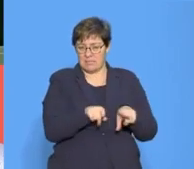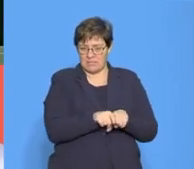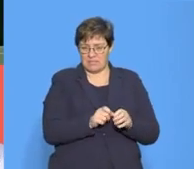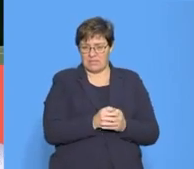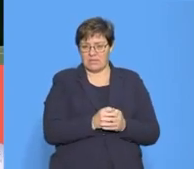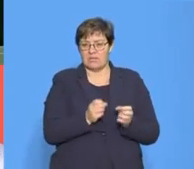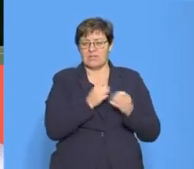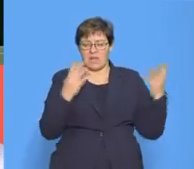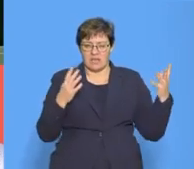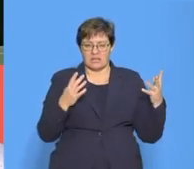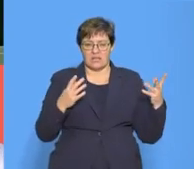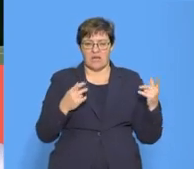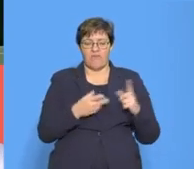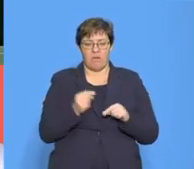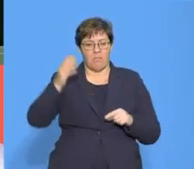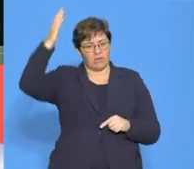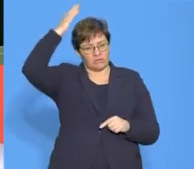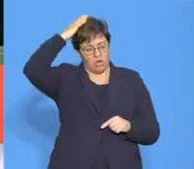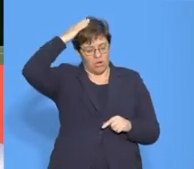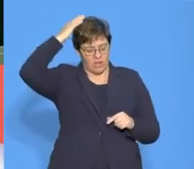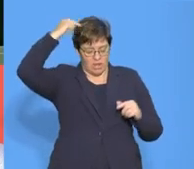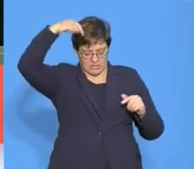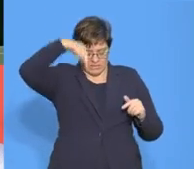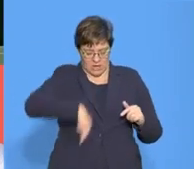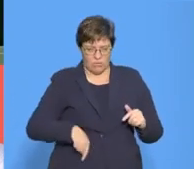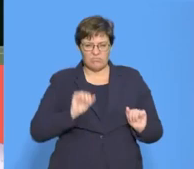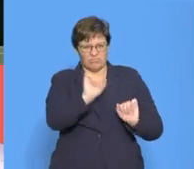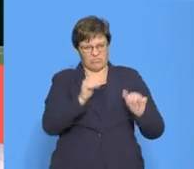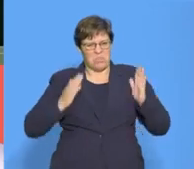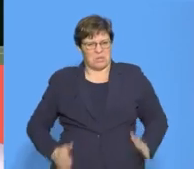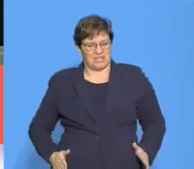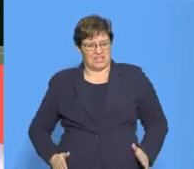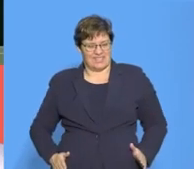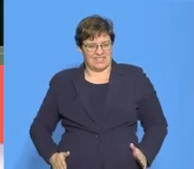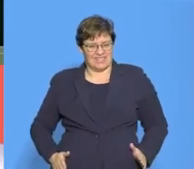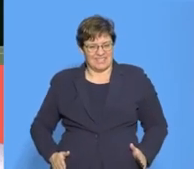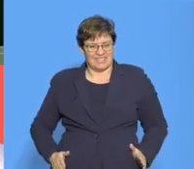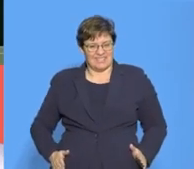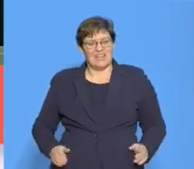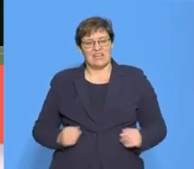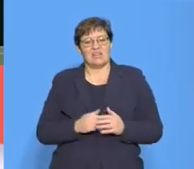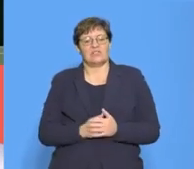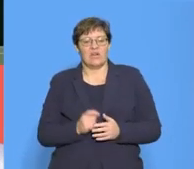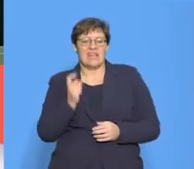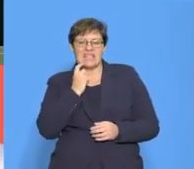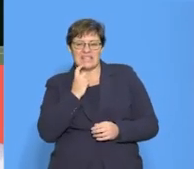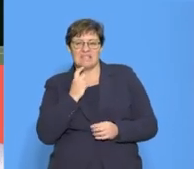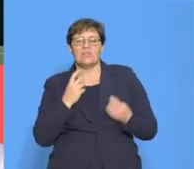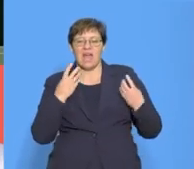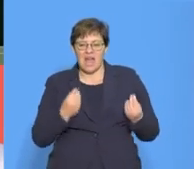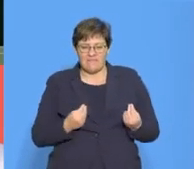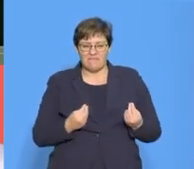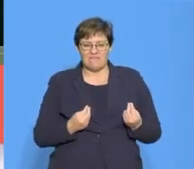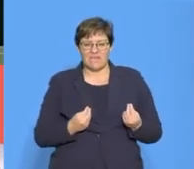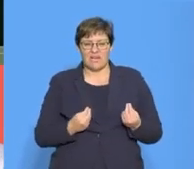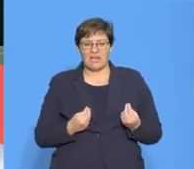on it in the exams. But you start at the top. You can work your way down. It's your body that you can work it from. So